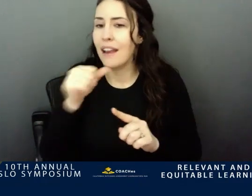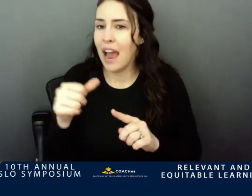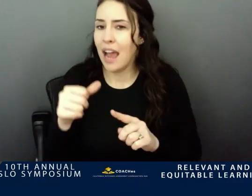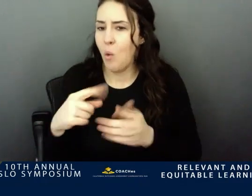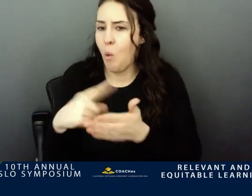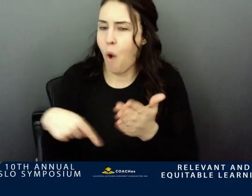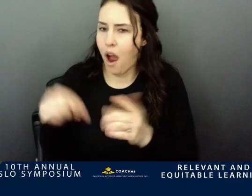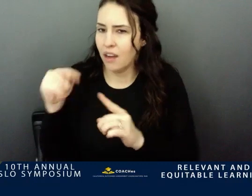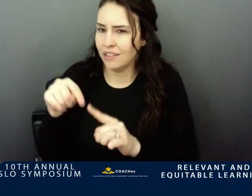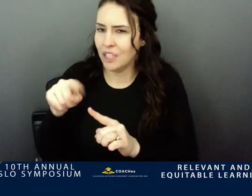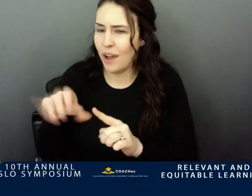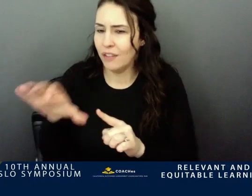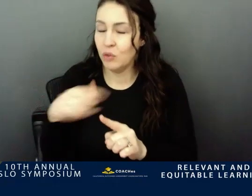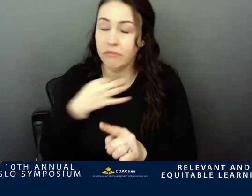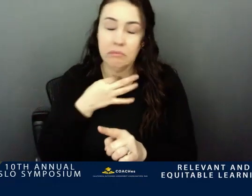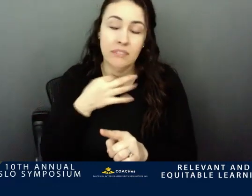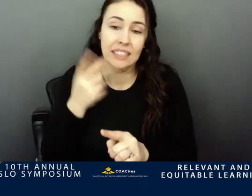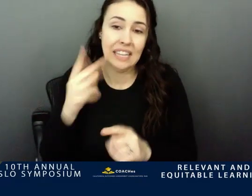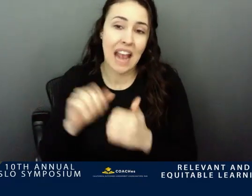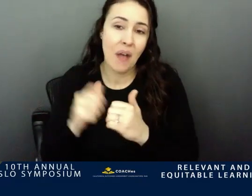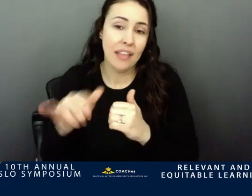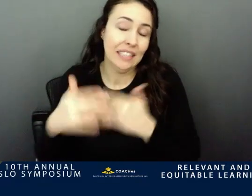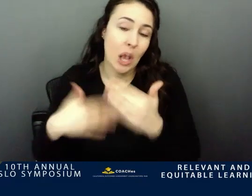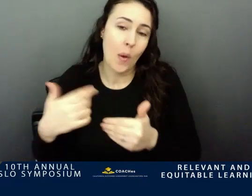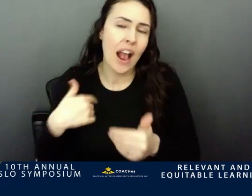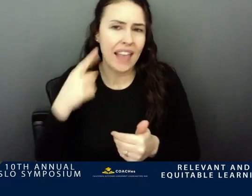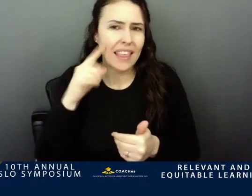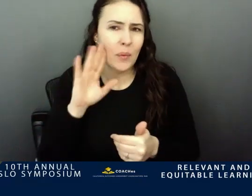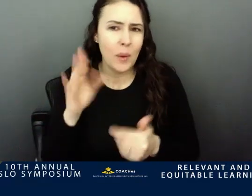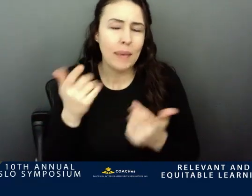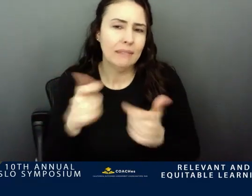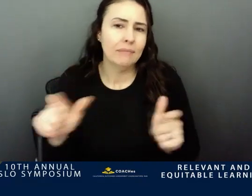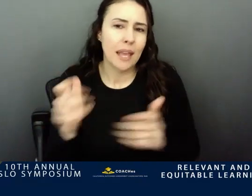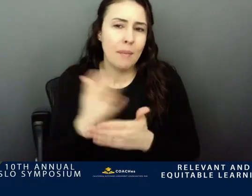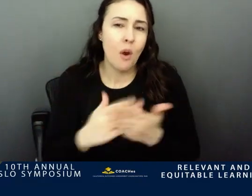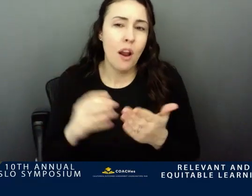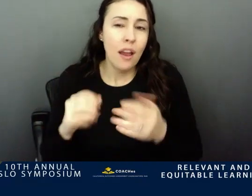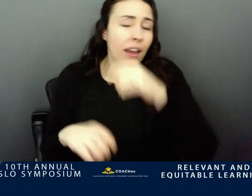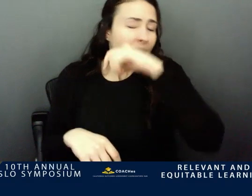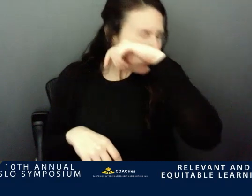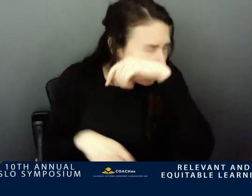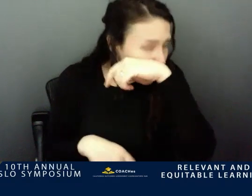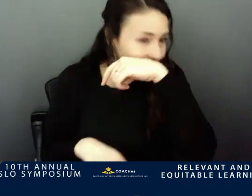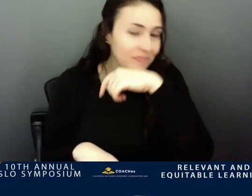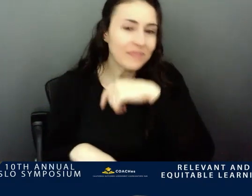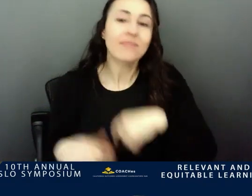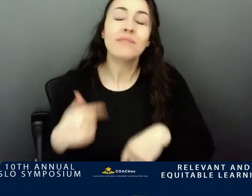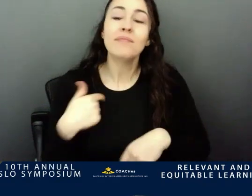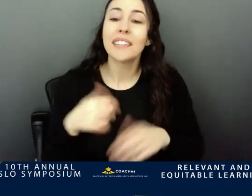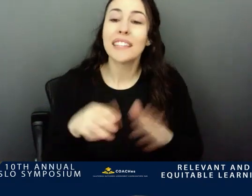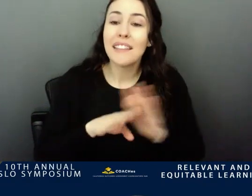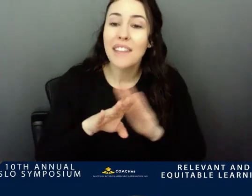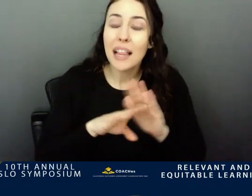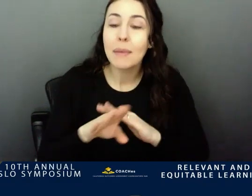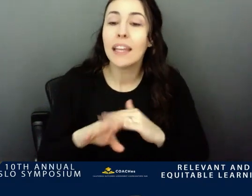So I'm curious just to hear how that's going. I think that's going to be a big part of it. And then we're developing things like glossaries.